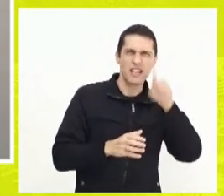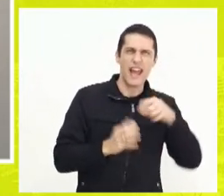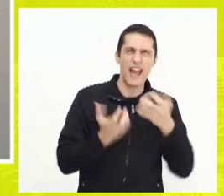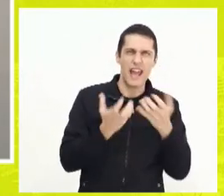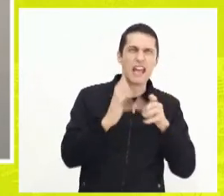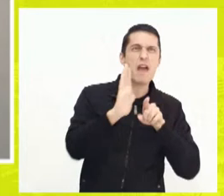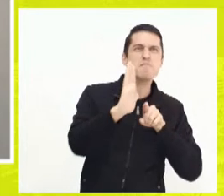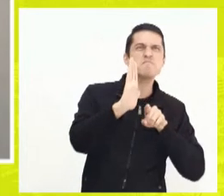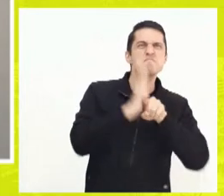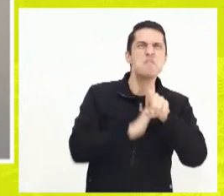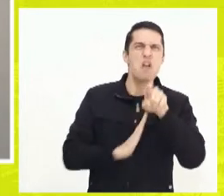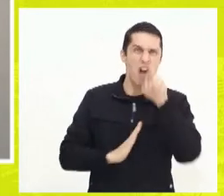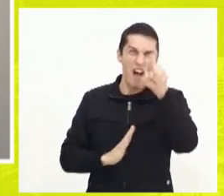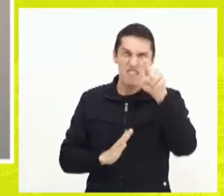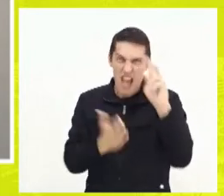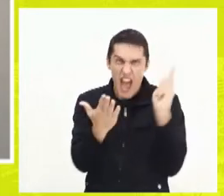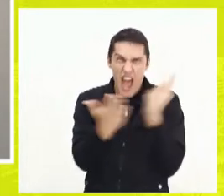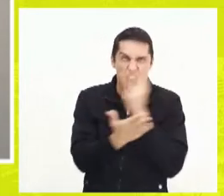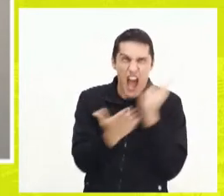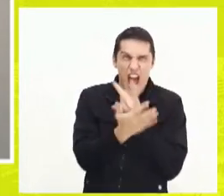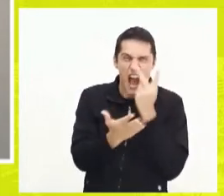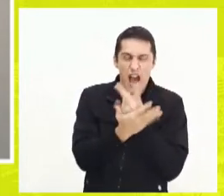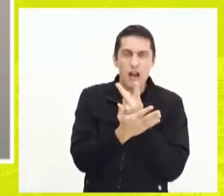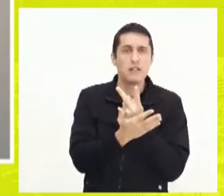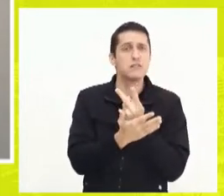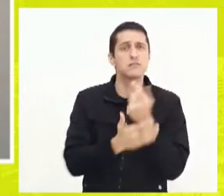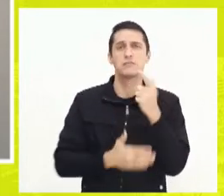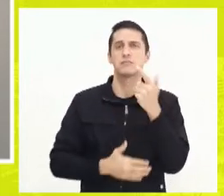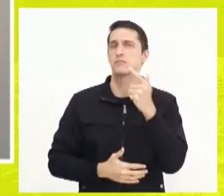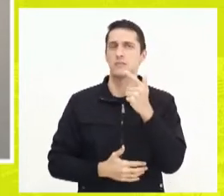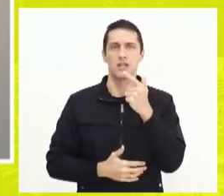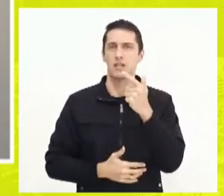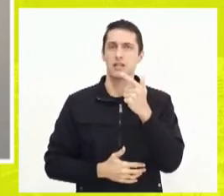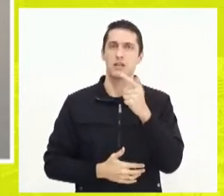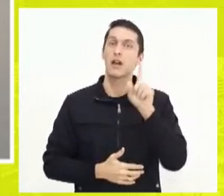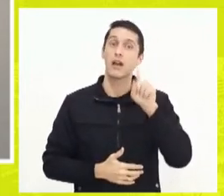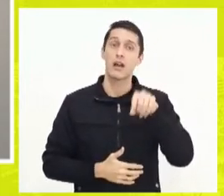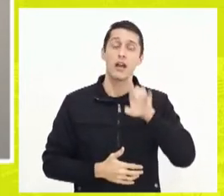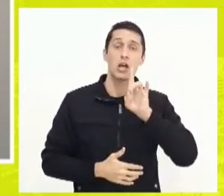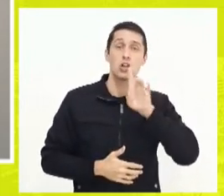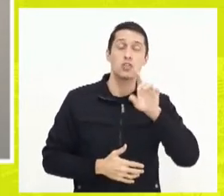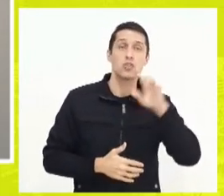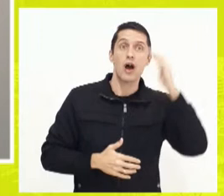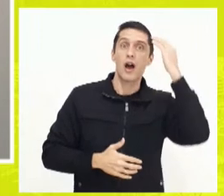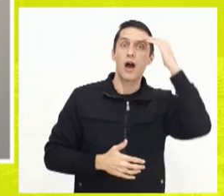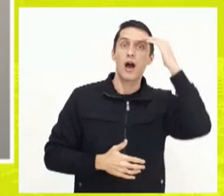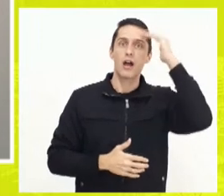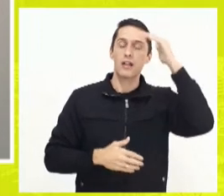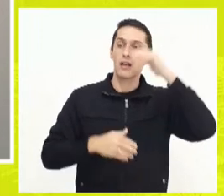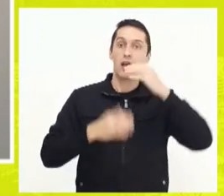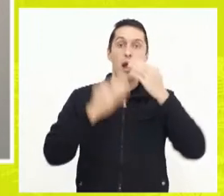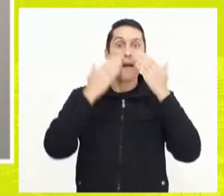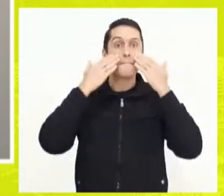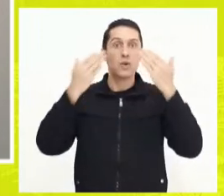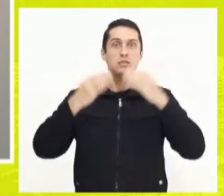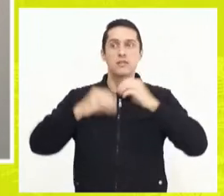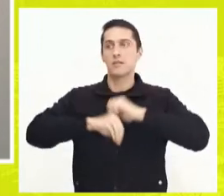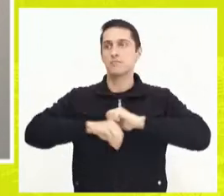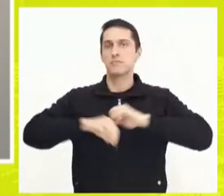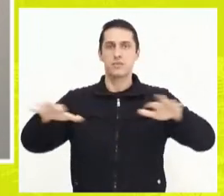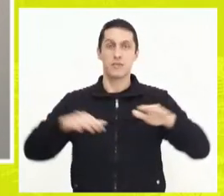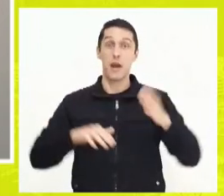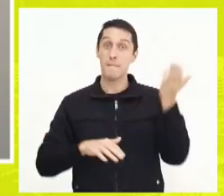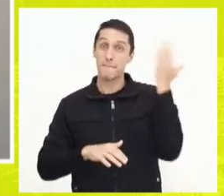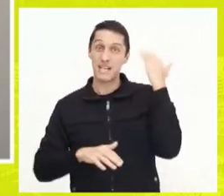to and no one was used to this kind of environment the social media were not so broadly used in previous